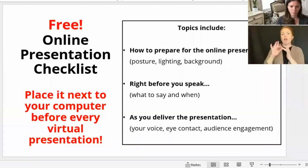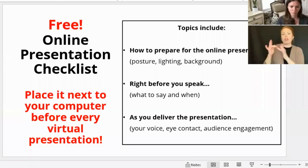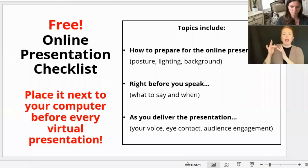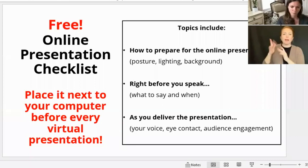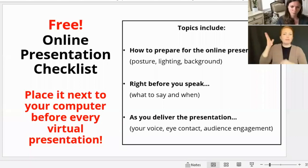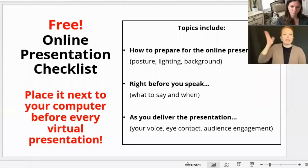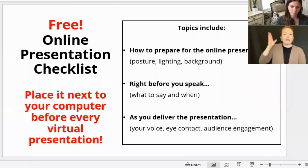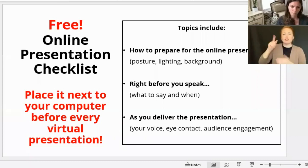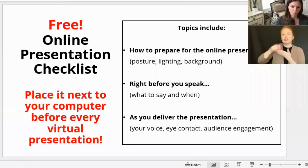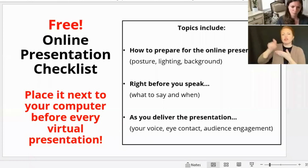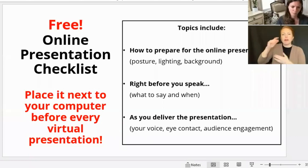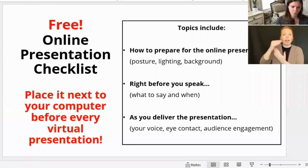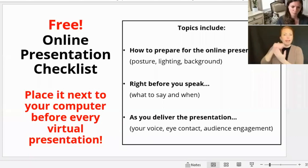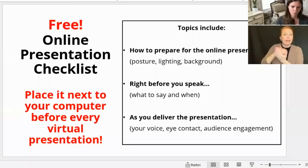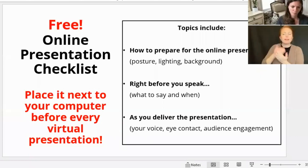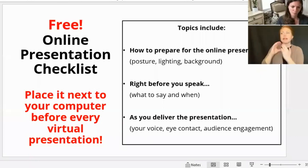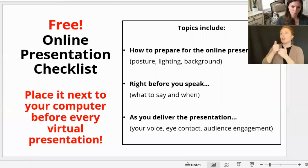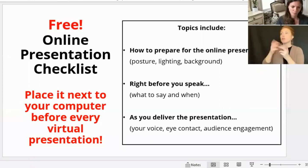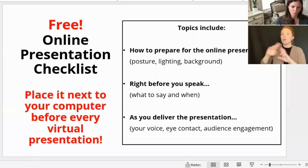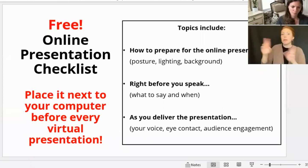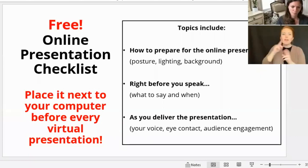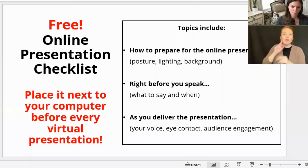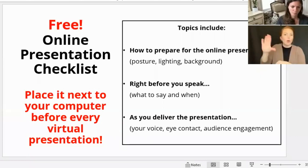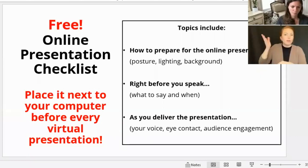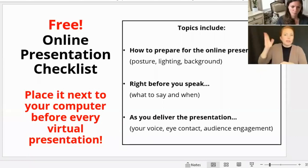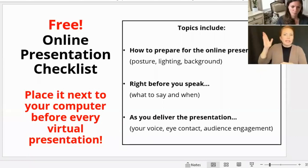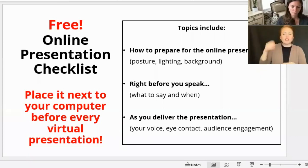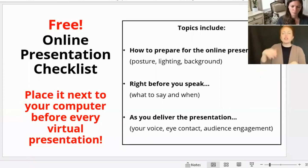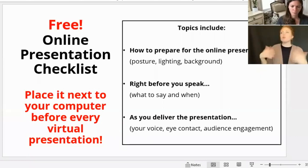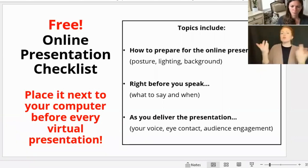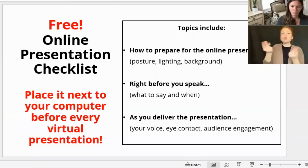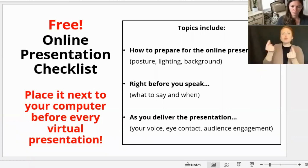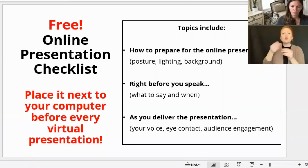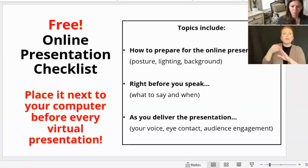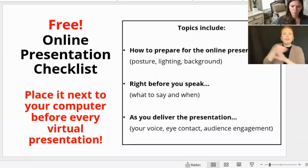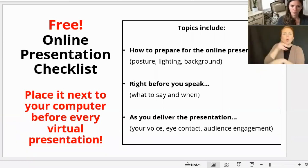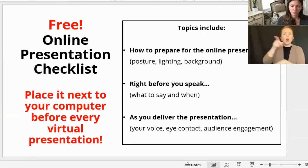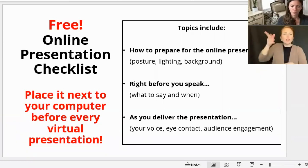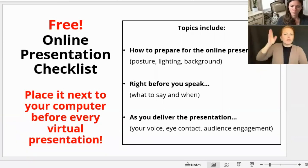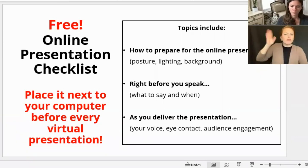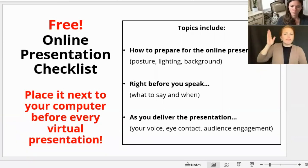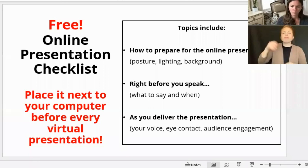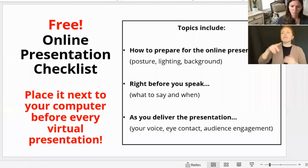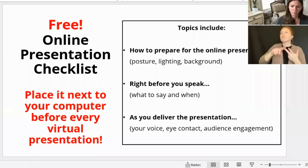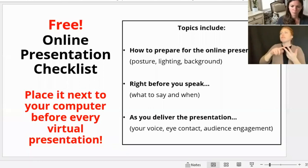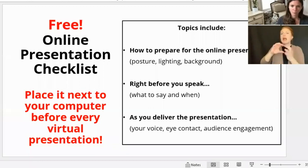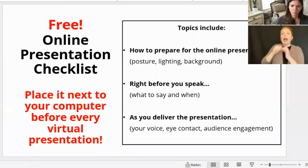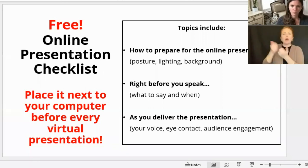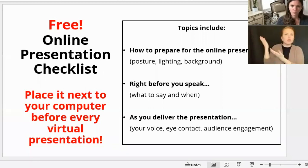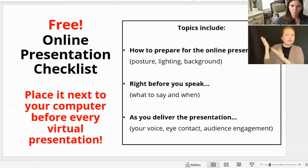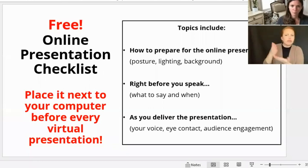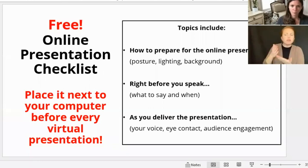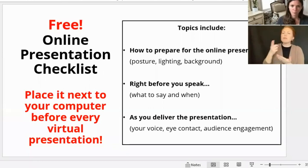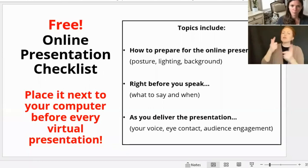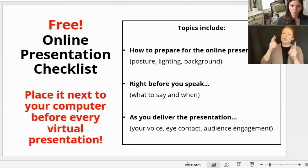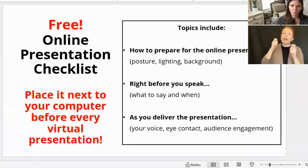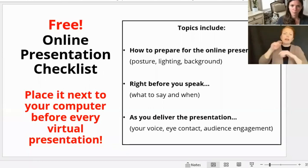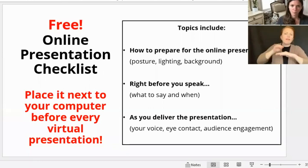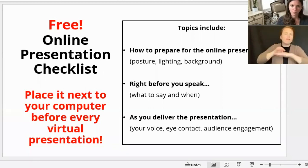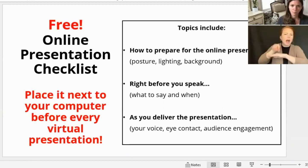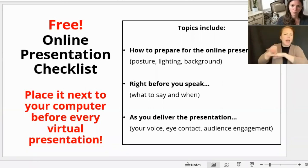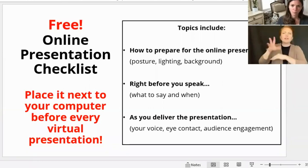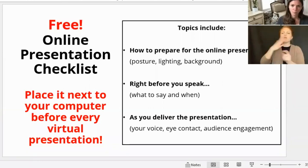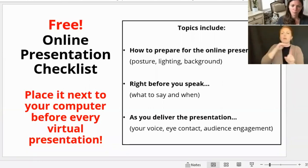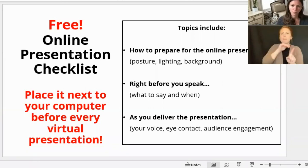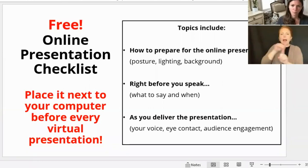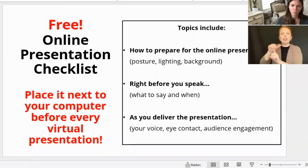to prepare for the presentation, what to do before you speak and as you deliver, some quick advice, some quick reminders on how to